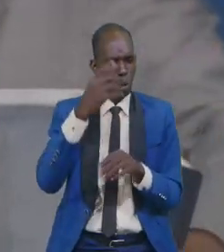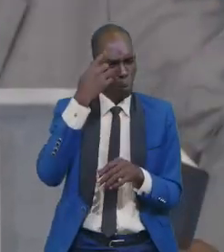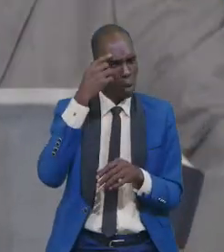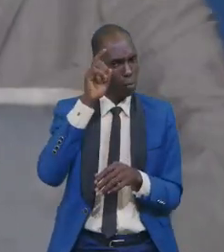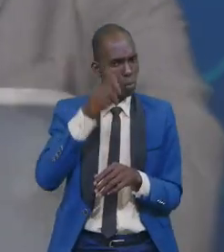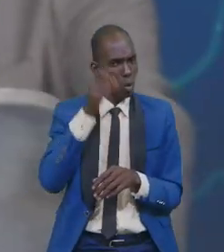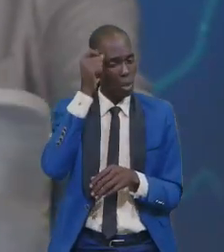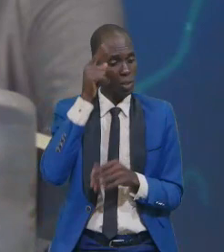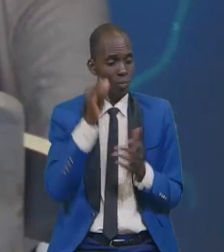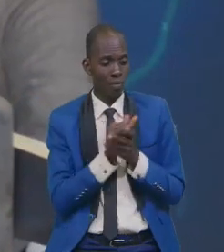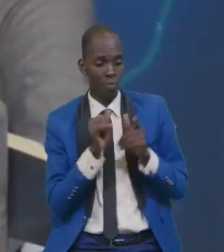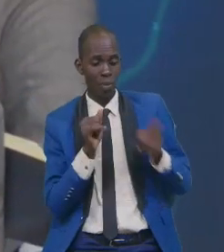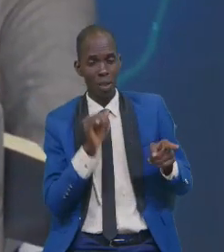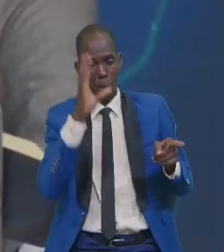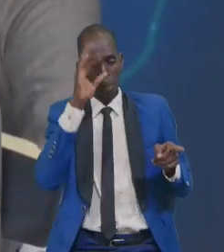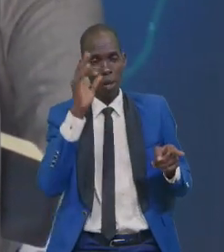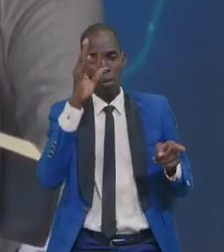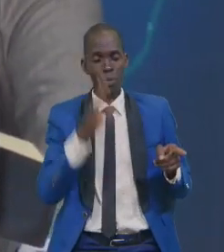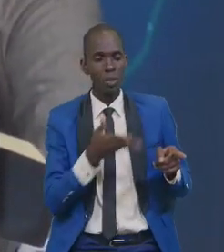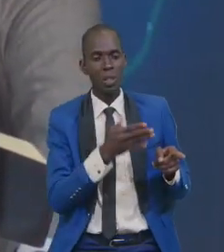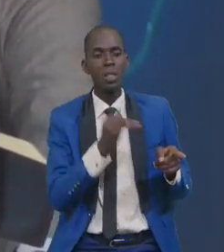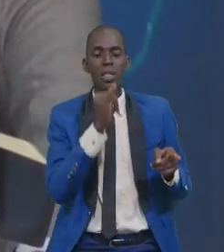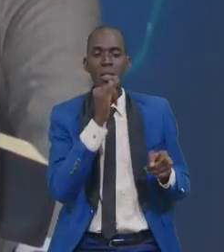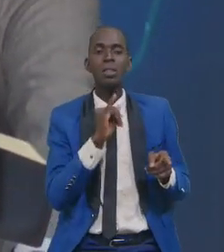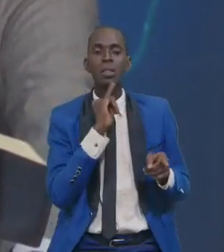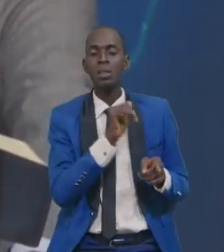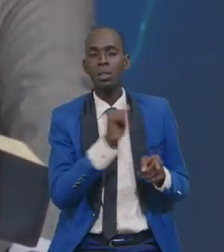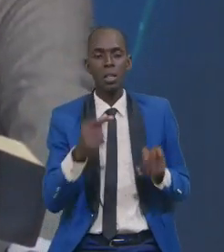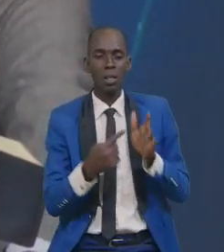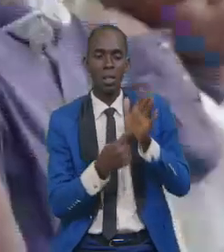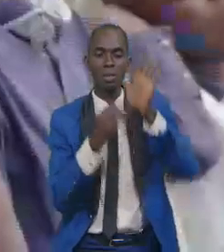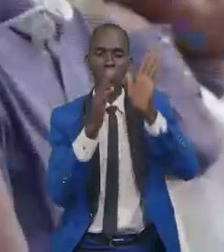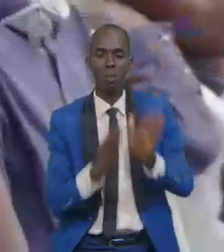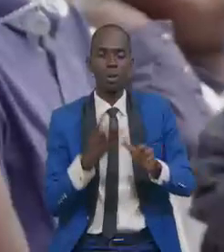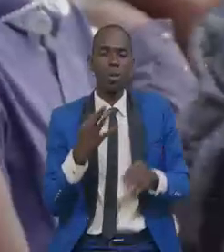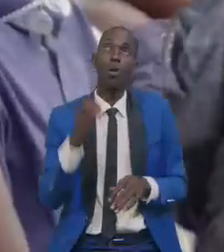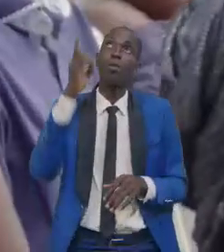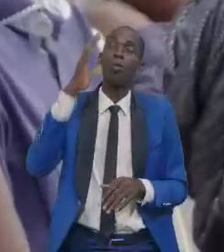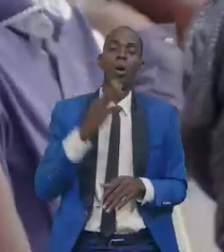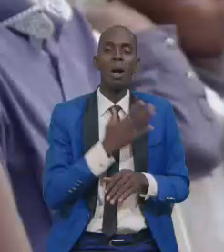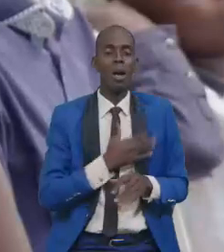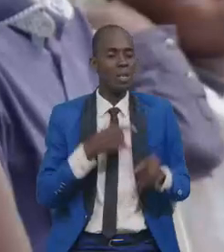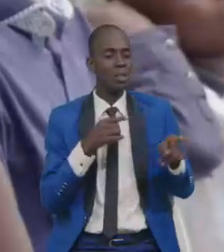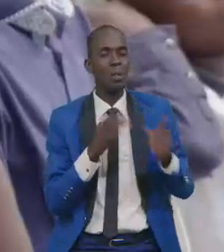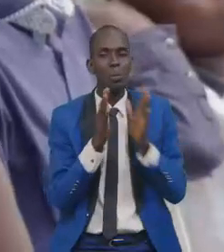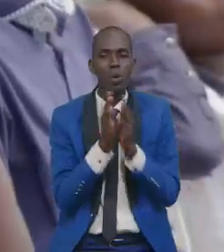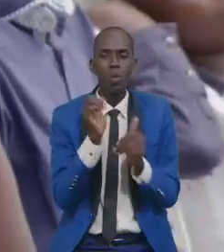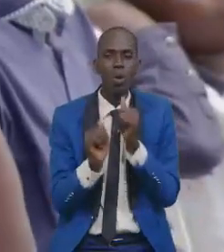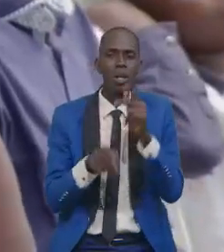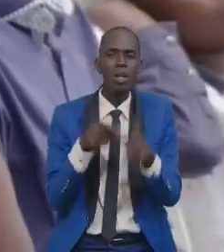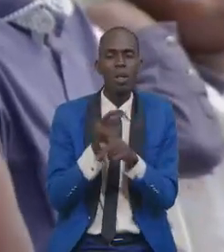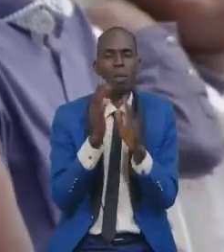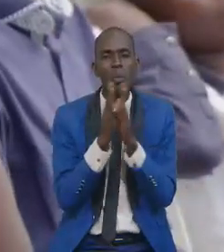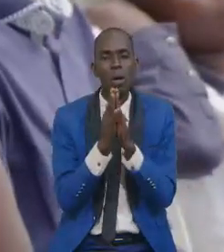is representing God. And he prays, what kind of prayer? The prayer of faith. And it says,